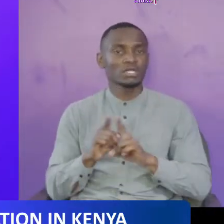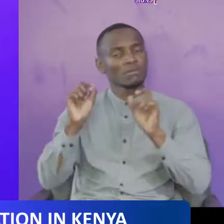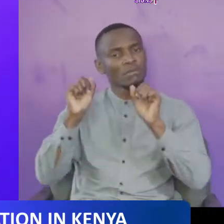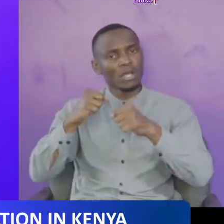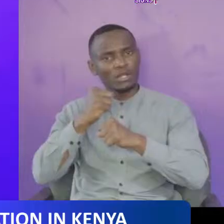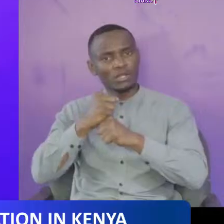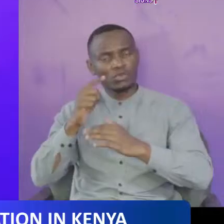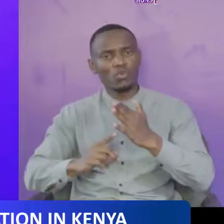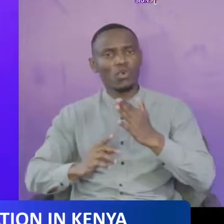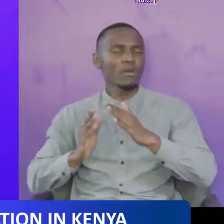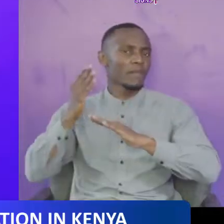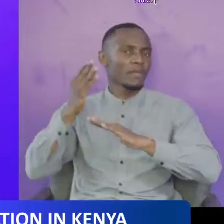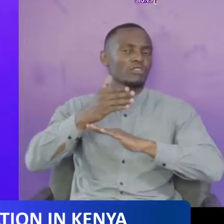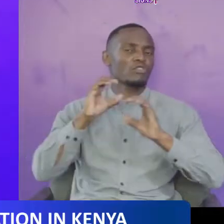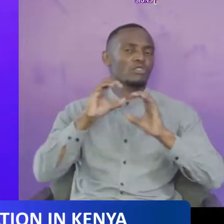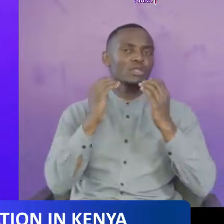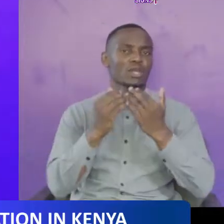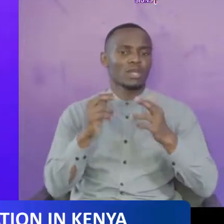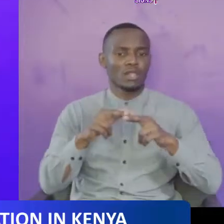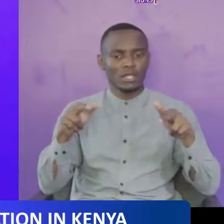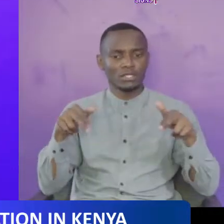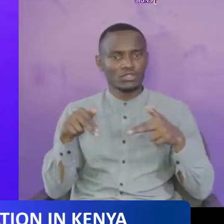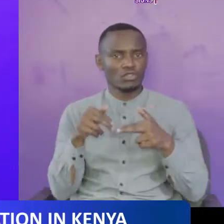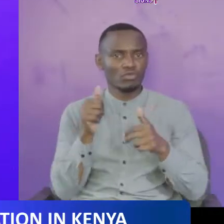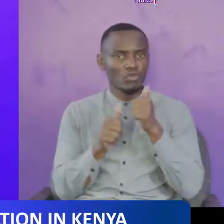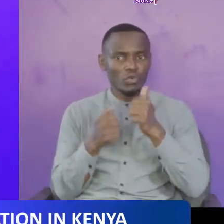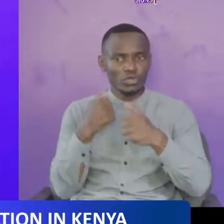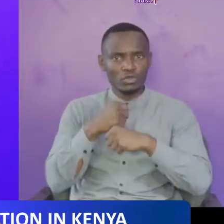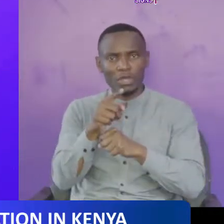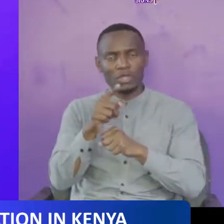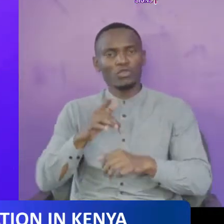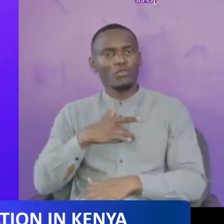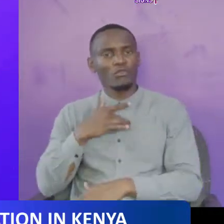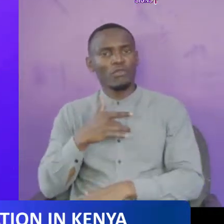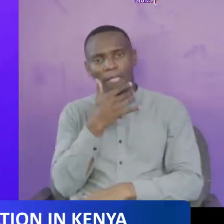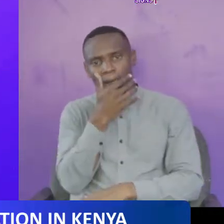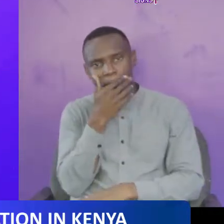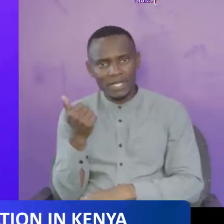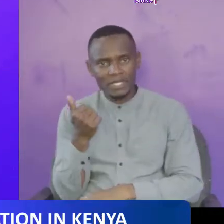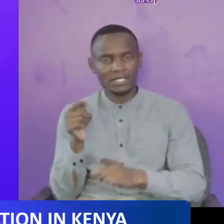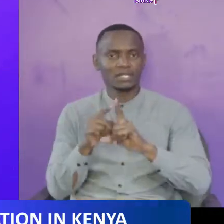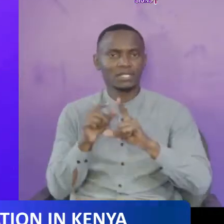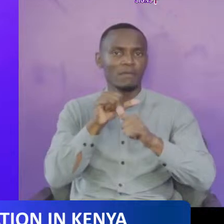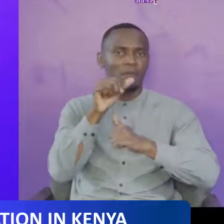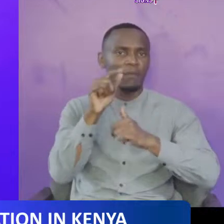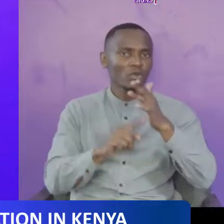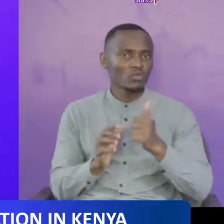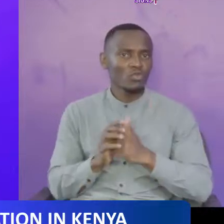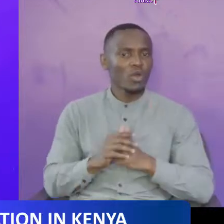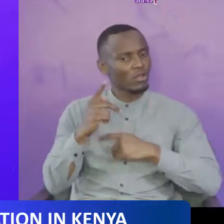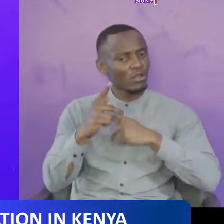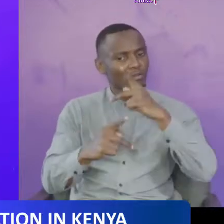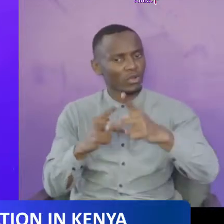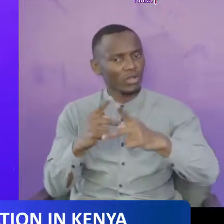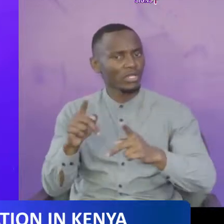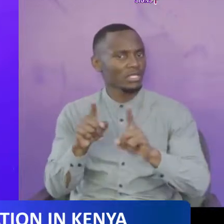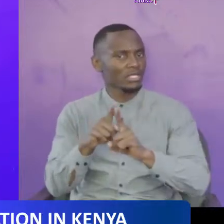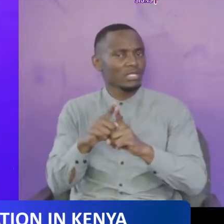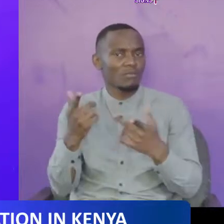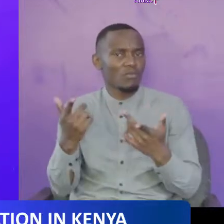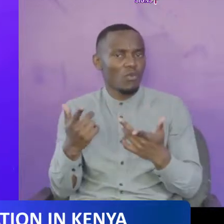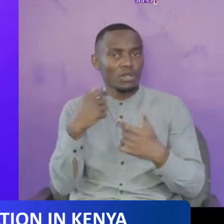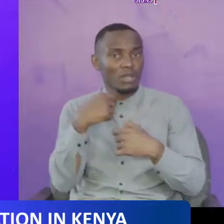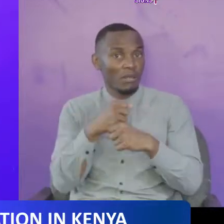you better and make yourself feel better about your life and about progressing and about even making money? A lot